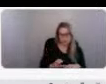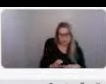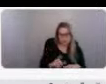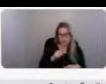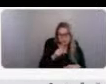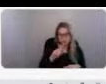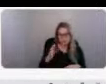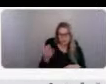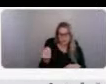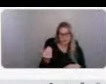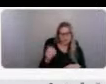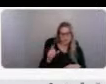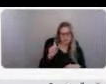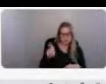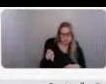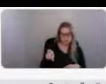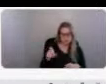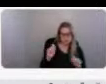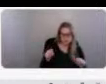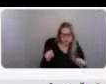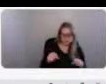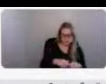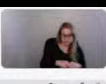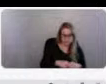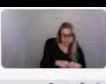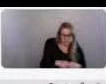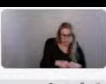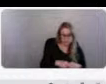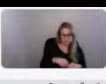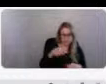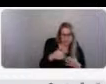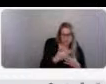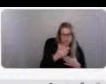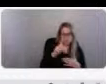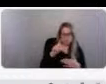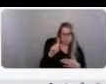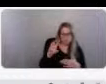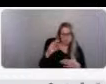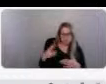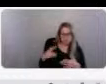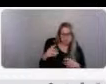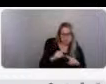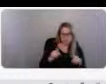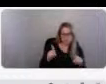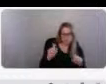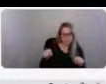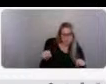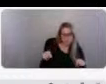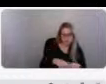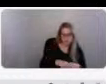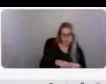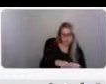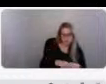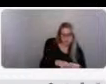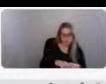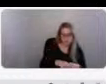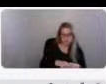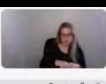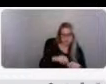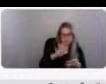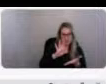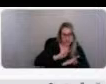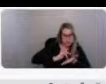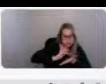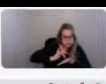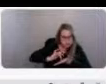and practicable and the new led16 is less often what was still practical even putting us in a gerrymandered